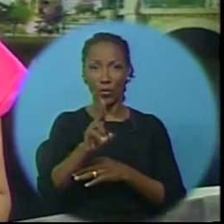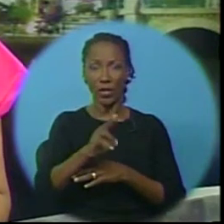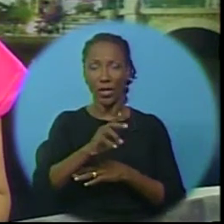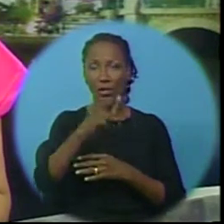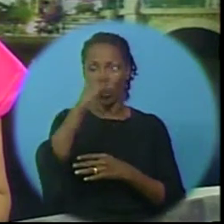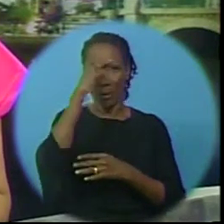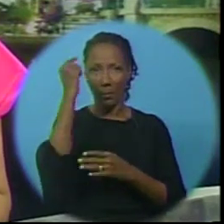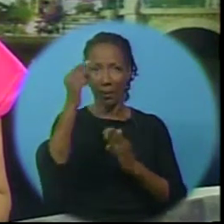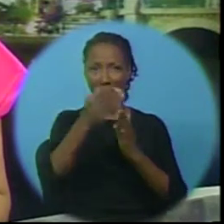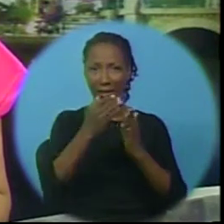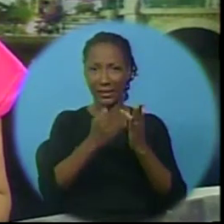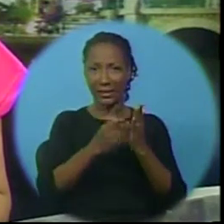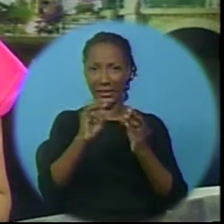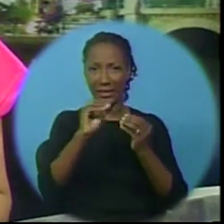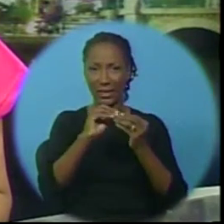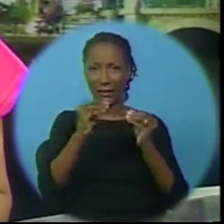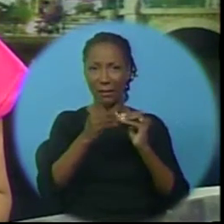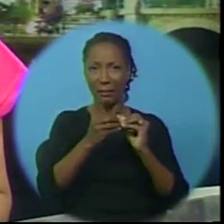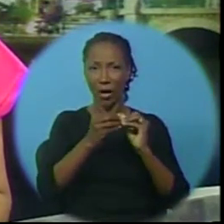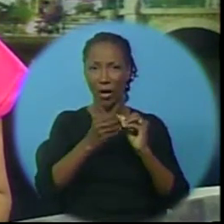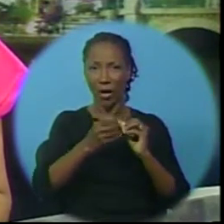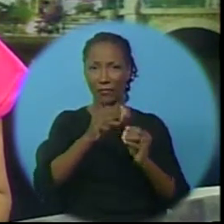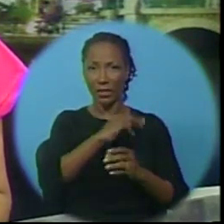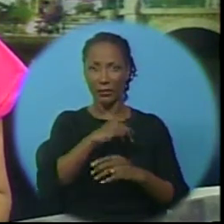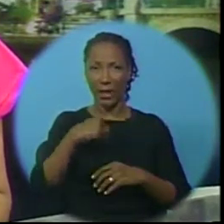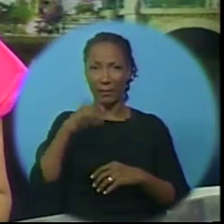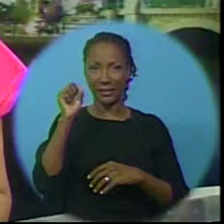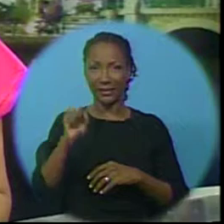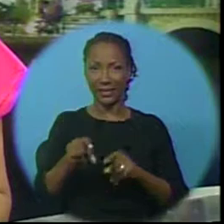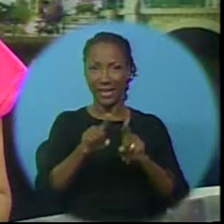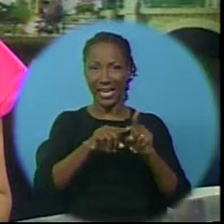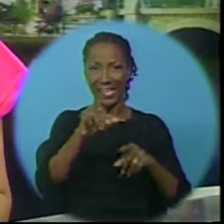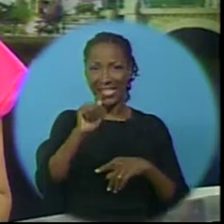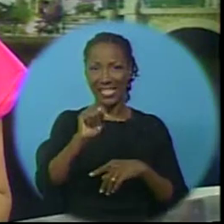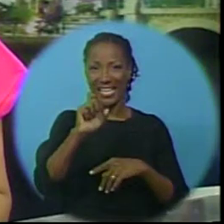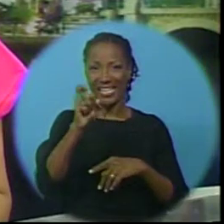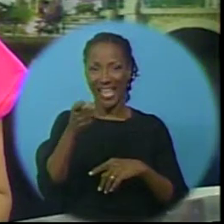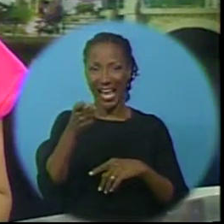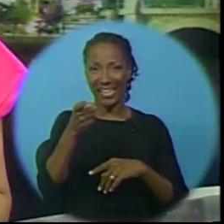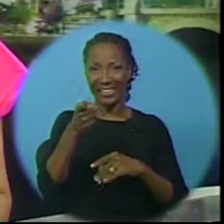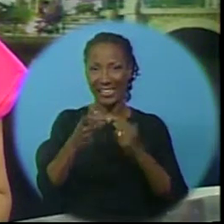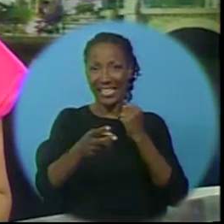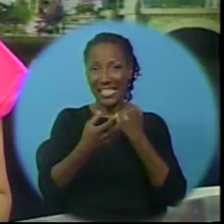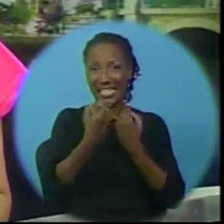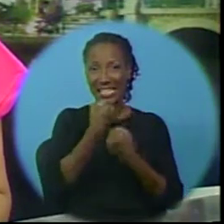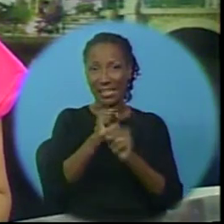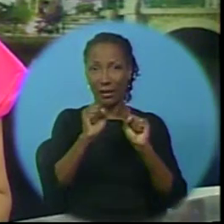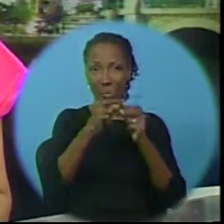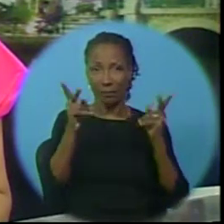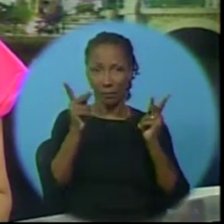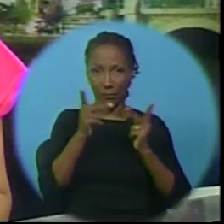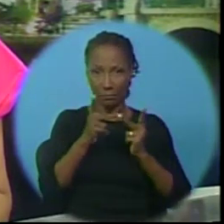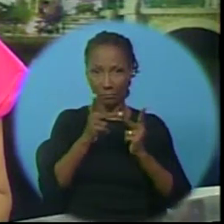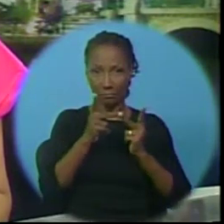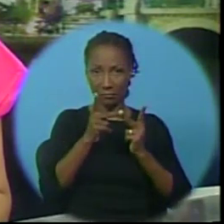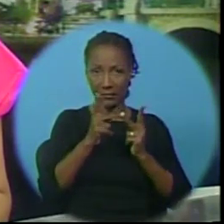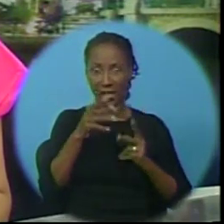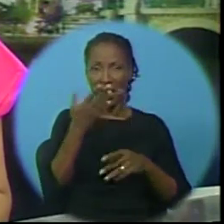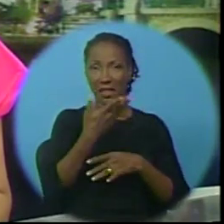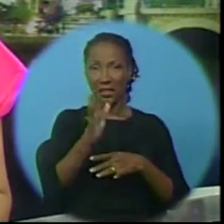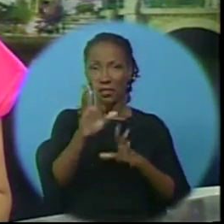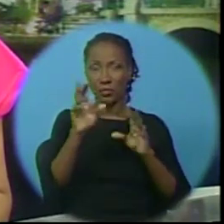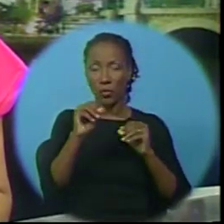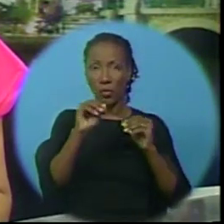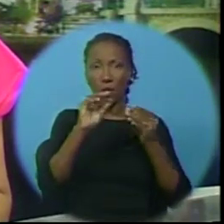its member states as tax havens. It was on the pretext that there is no cooperation on tax law enforcement with the countries of the